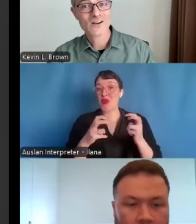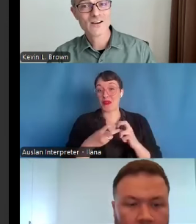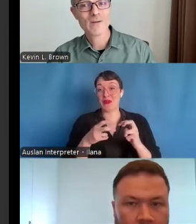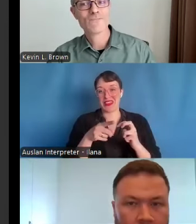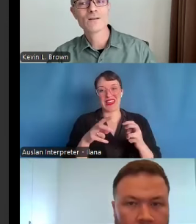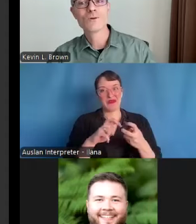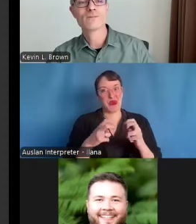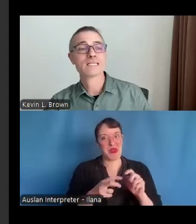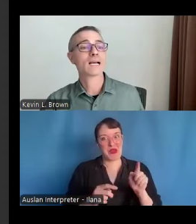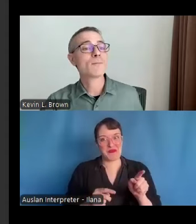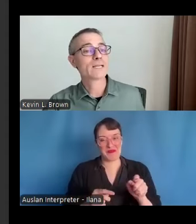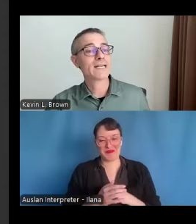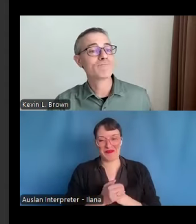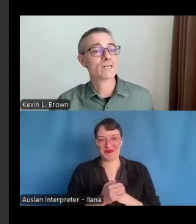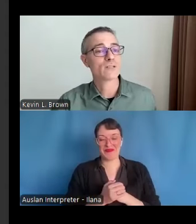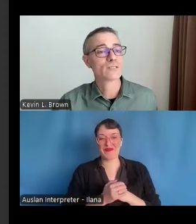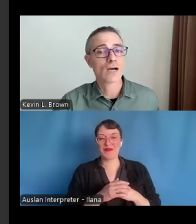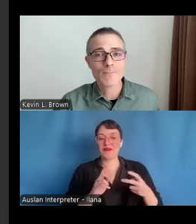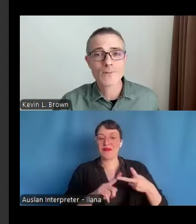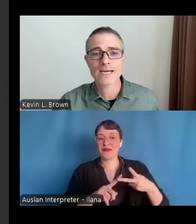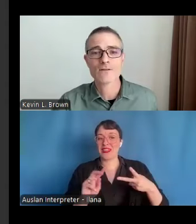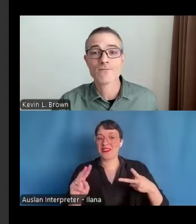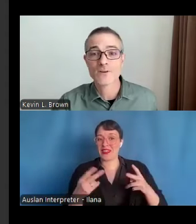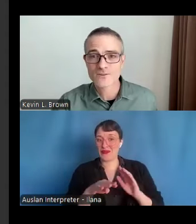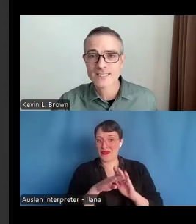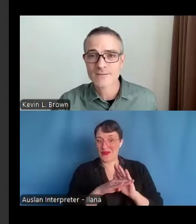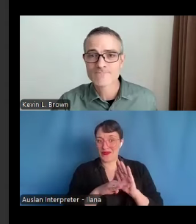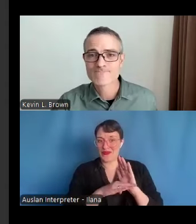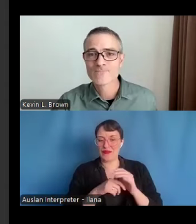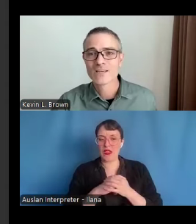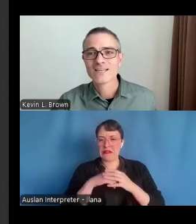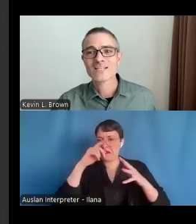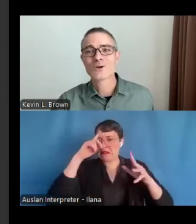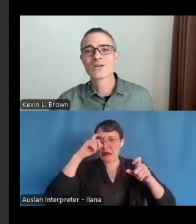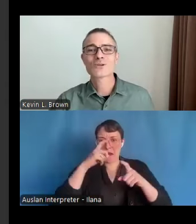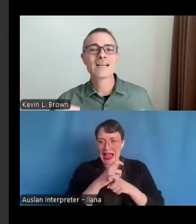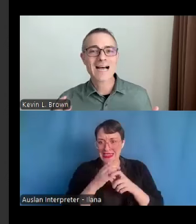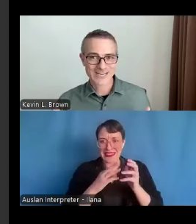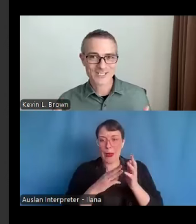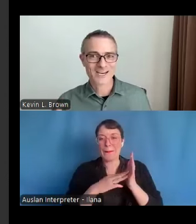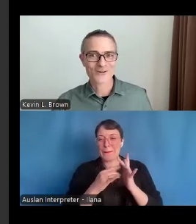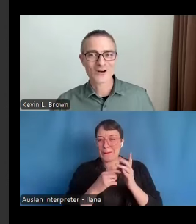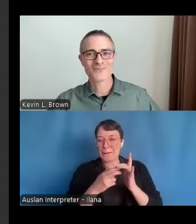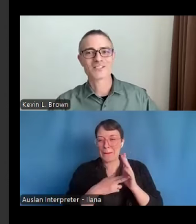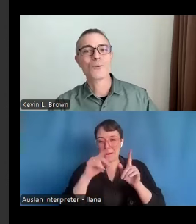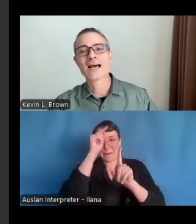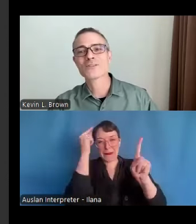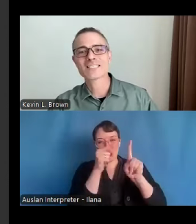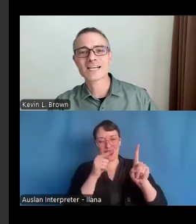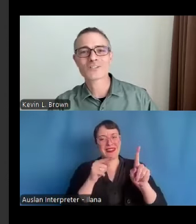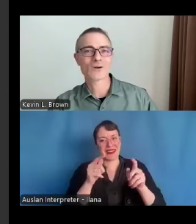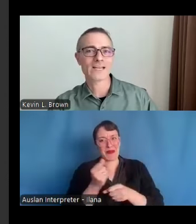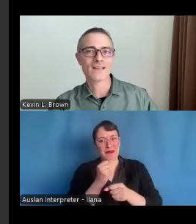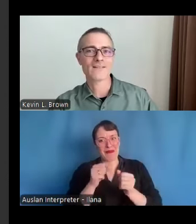Second law of being fundable is that complicated missions complicate fundraising. And so here's a reality check for all of us. No matter